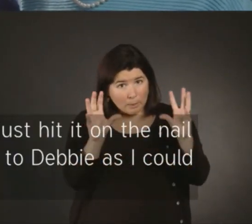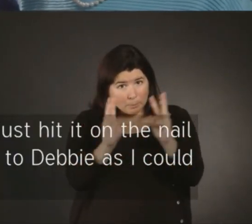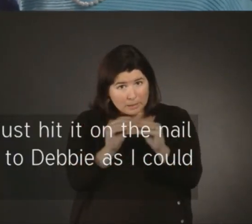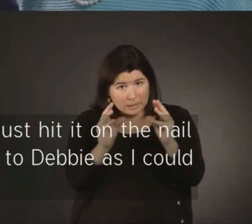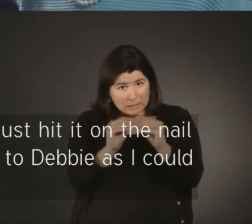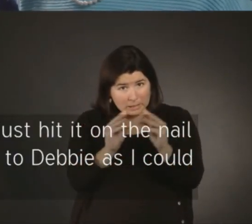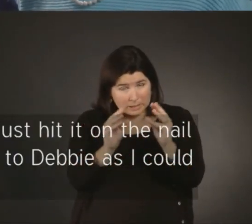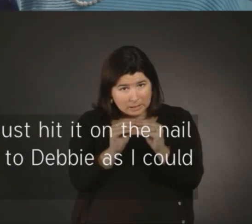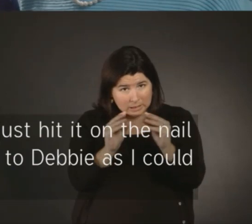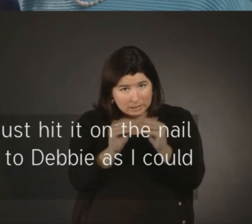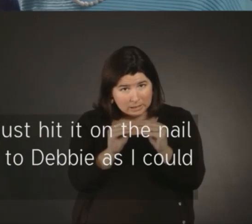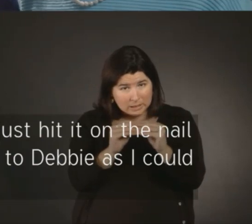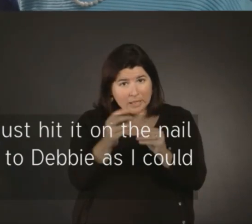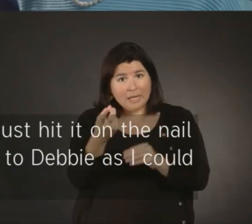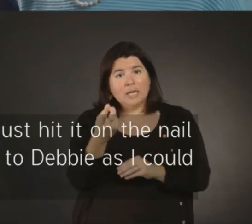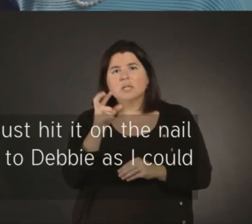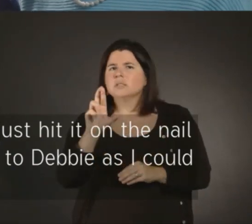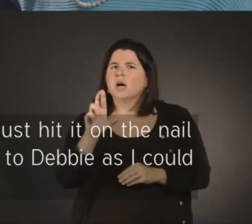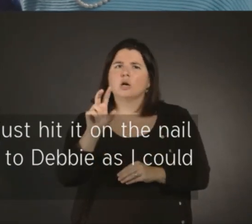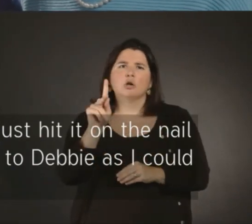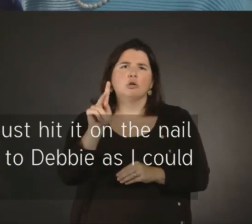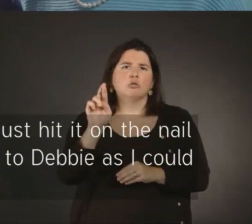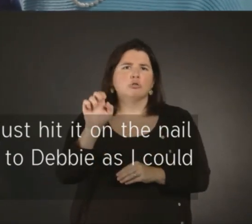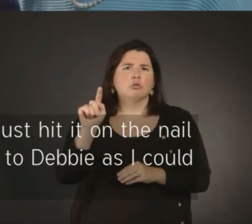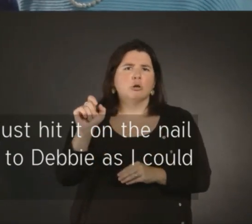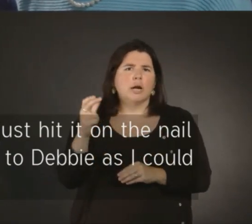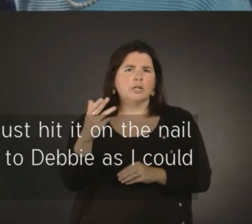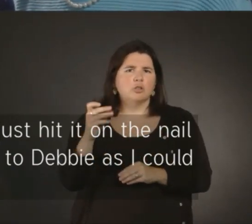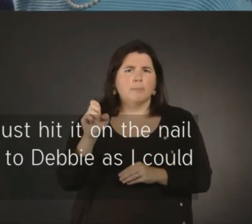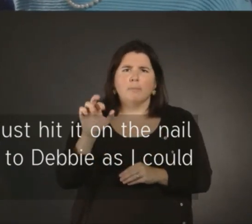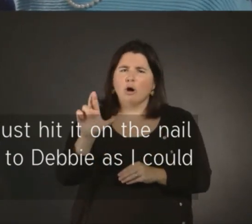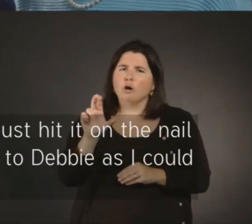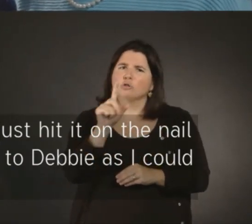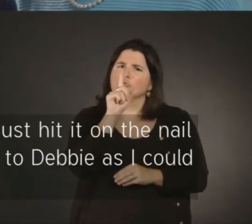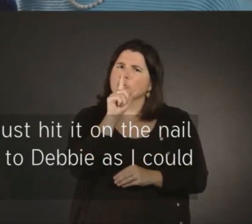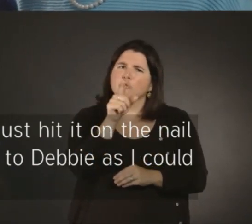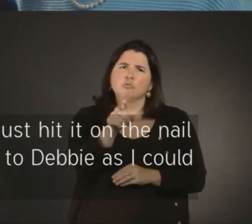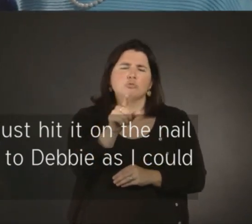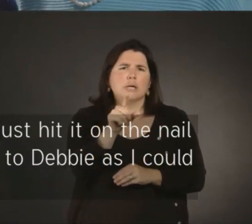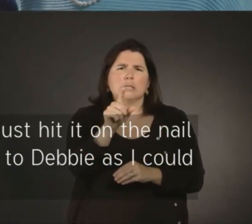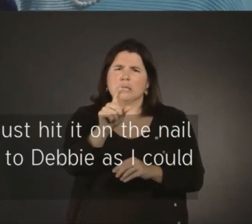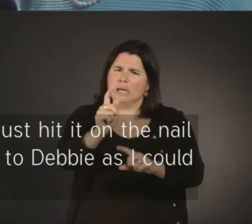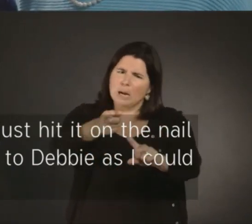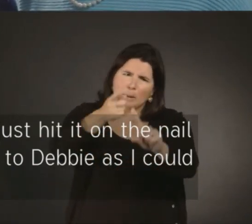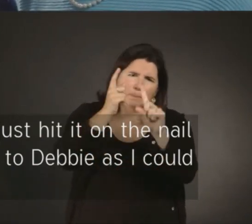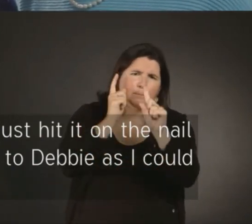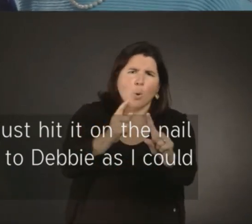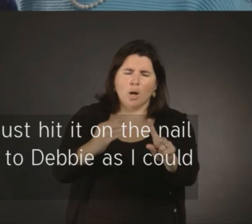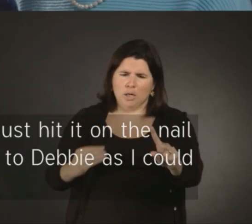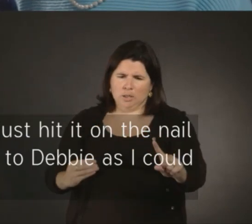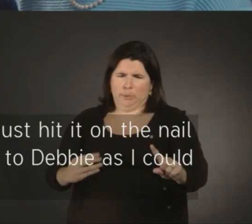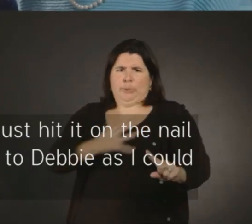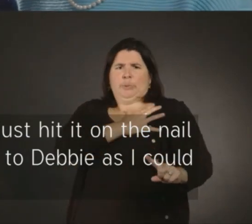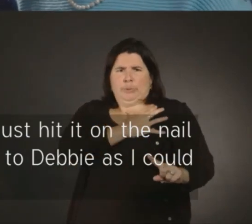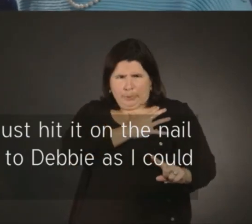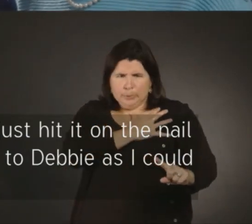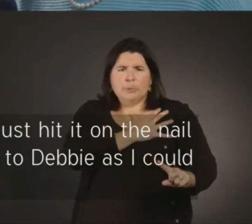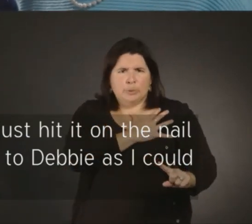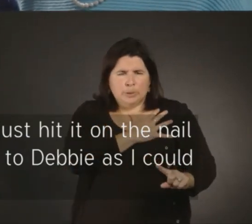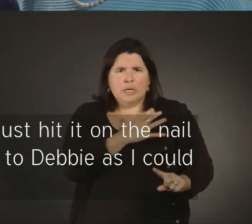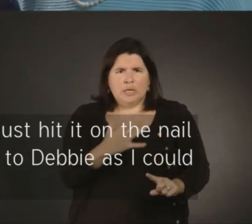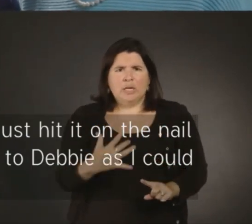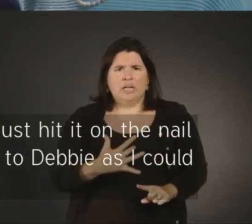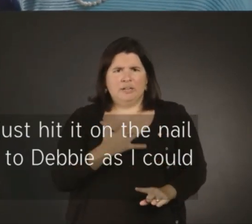meeting, Dr. Kretschmer, you just hit it on the nail and sparked my